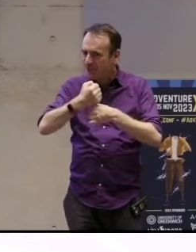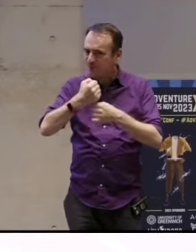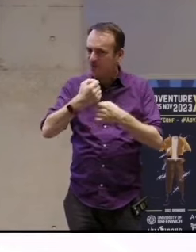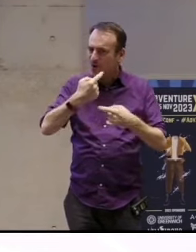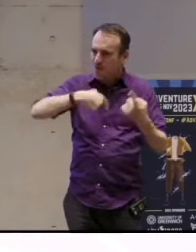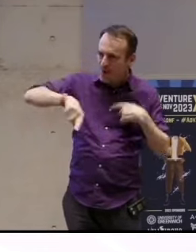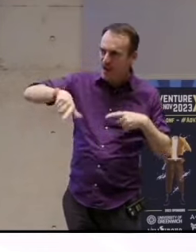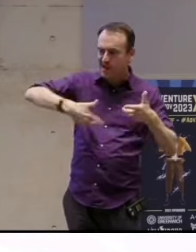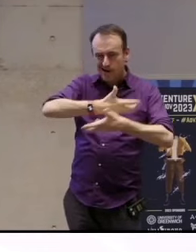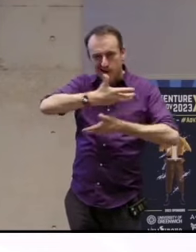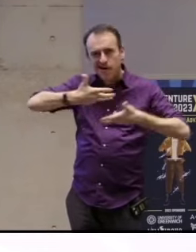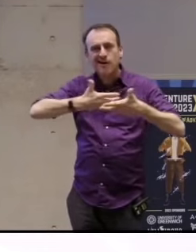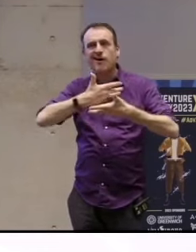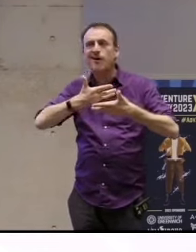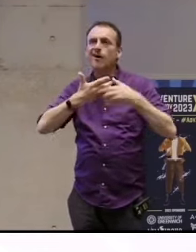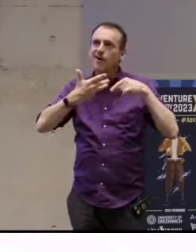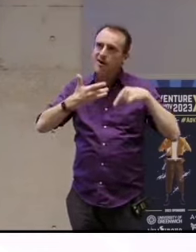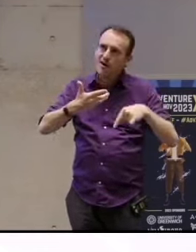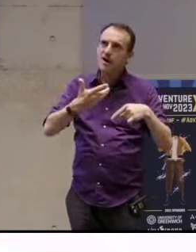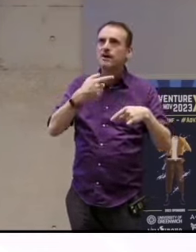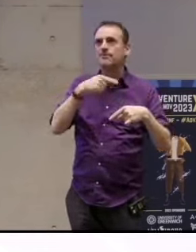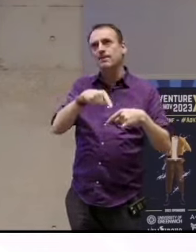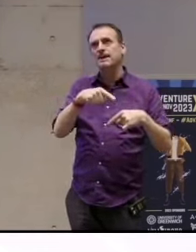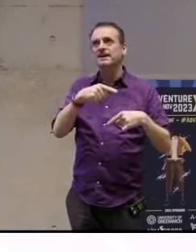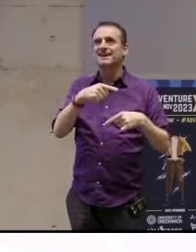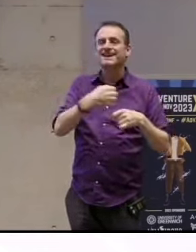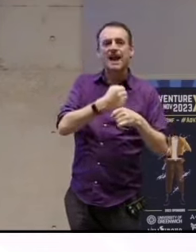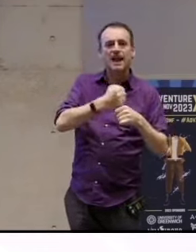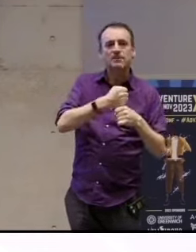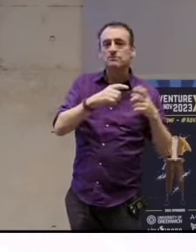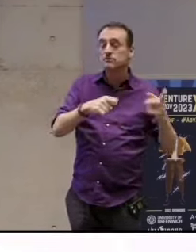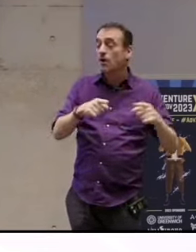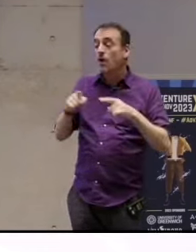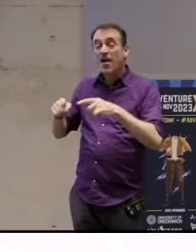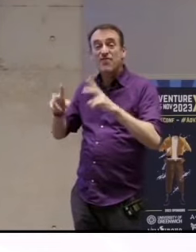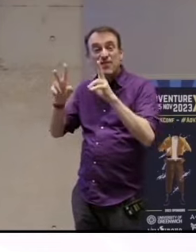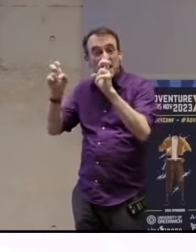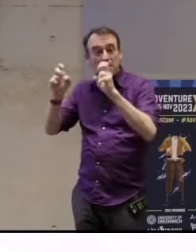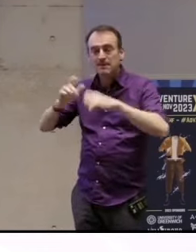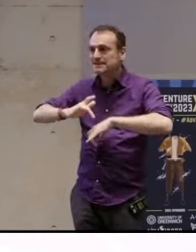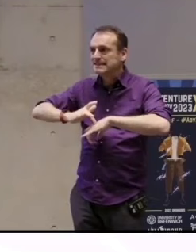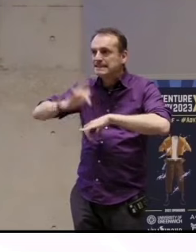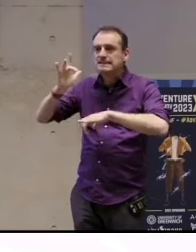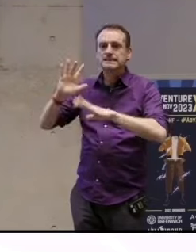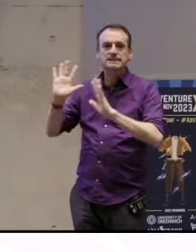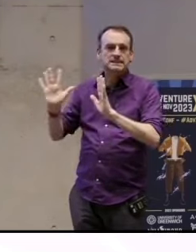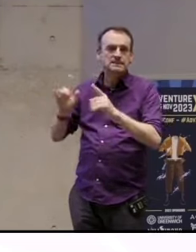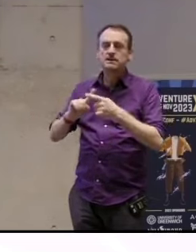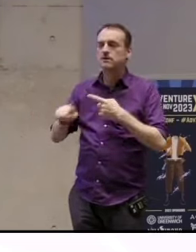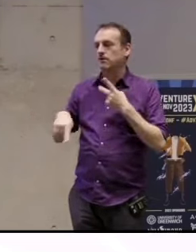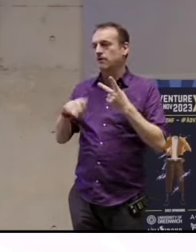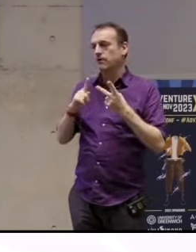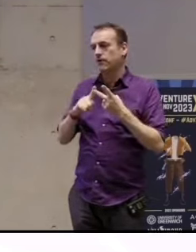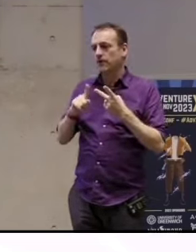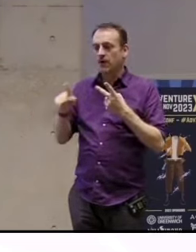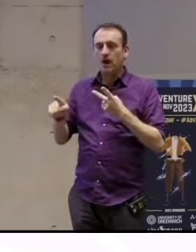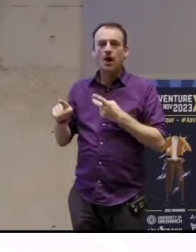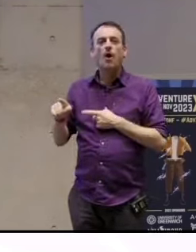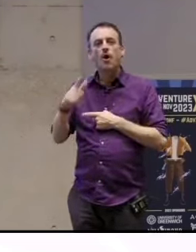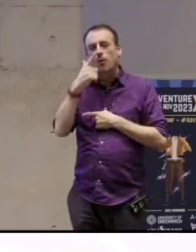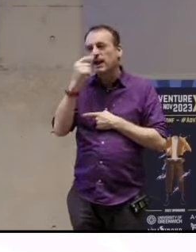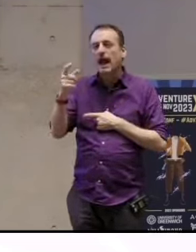of themes or insensitivities of a game are often met with the old mantra, it's only a game,